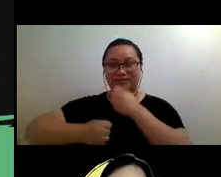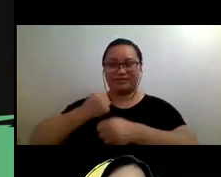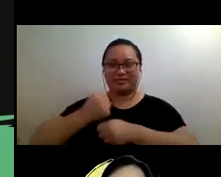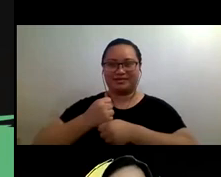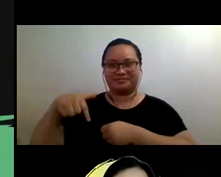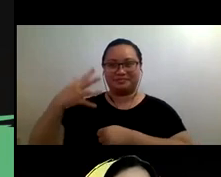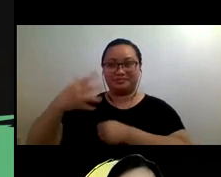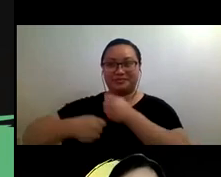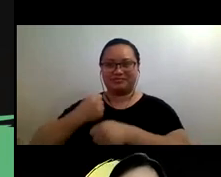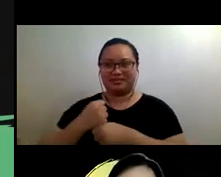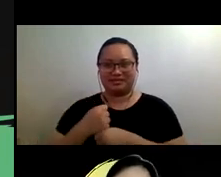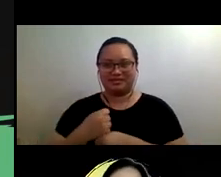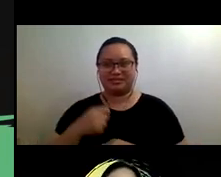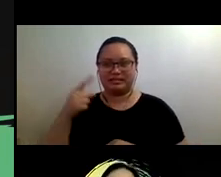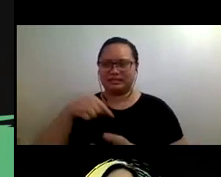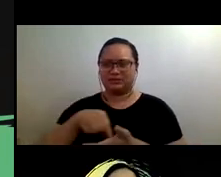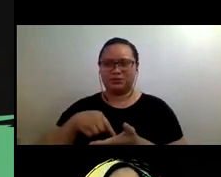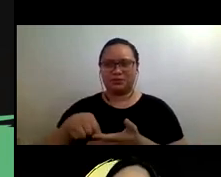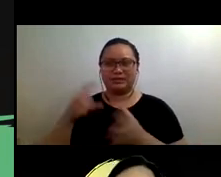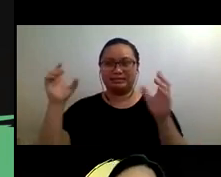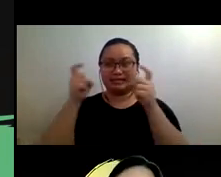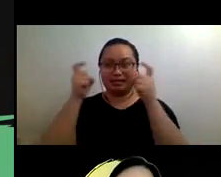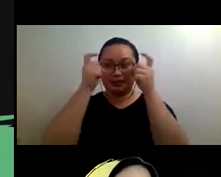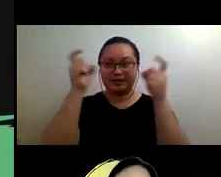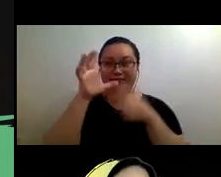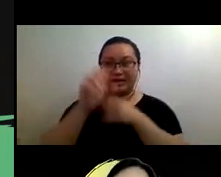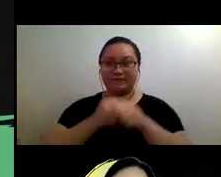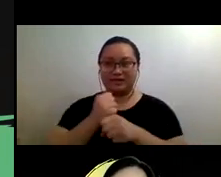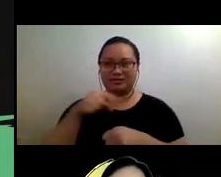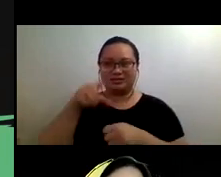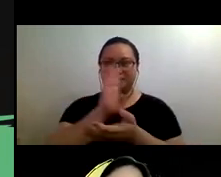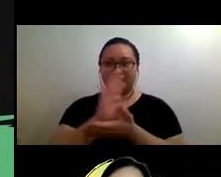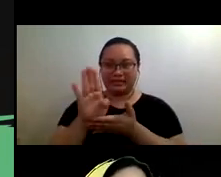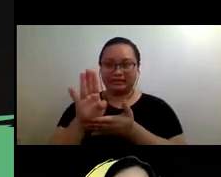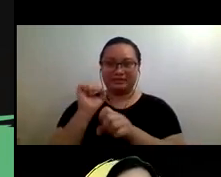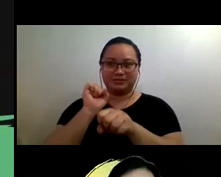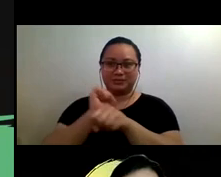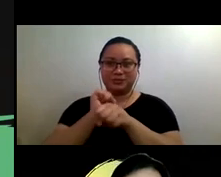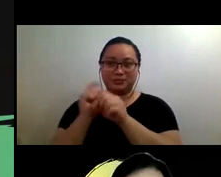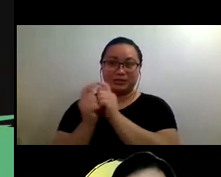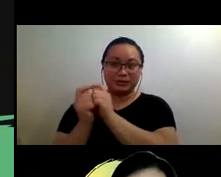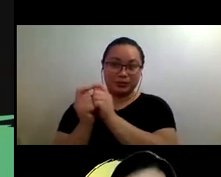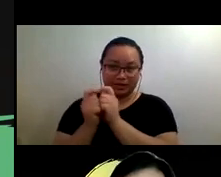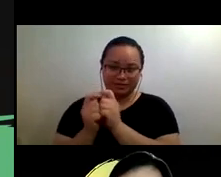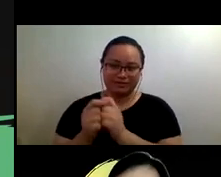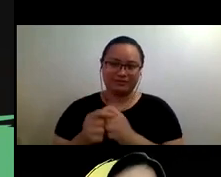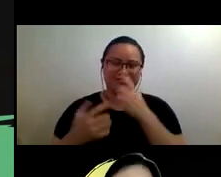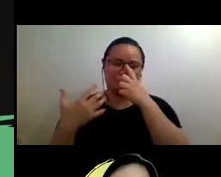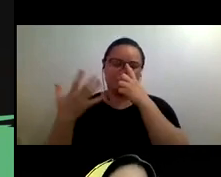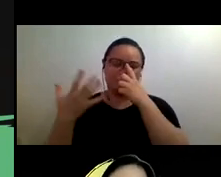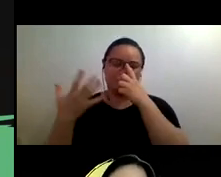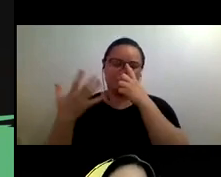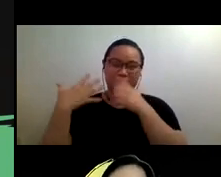week, nag-celebrate kami ng 5 years sa Benilde na working together. So, for the past 5 years, CIE and